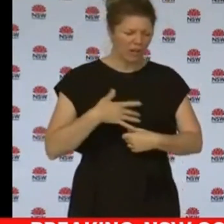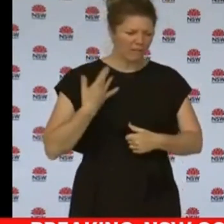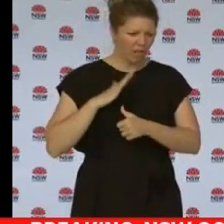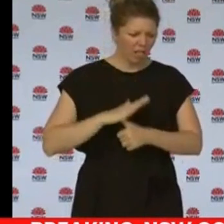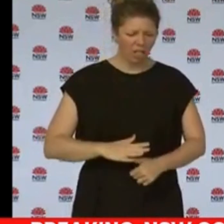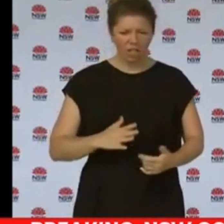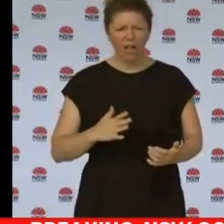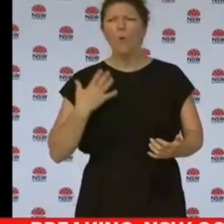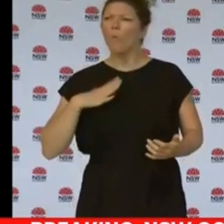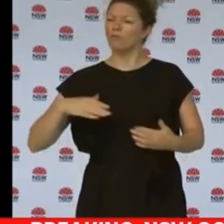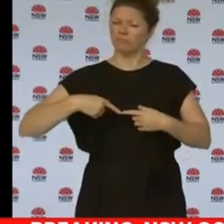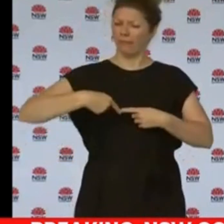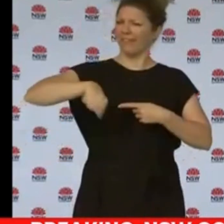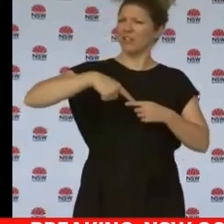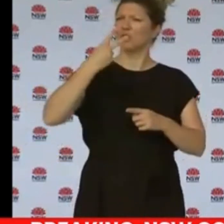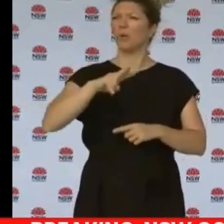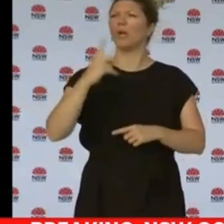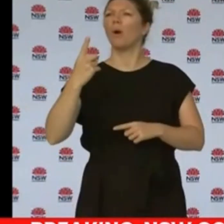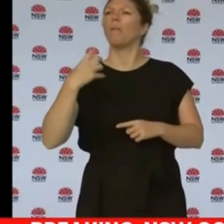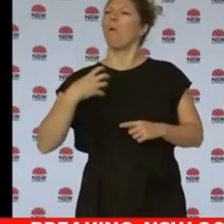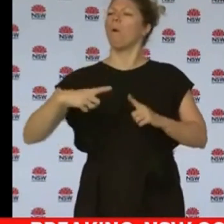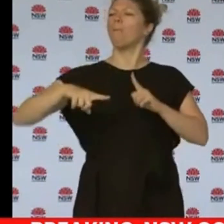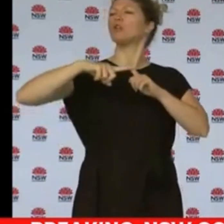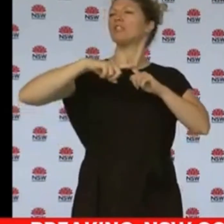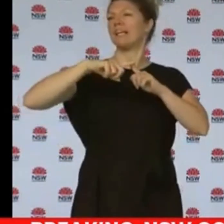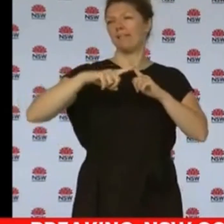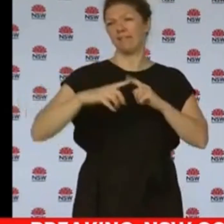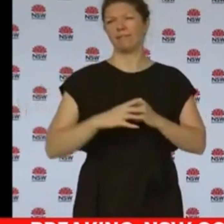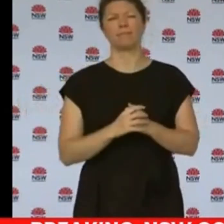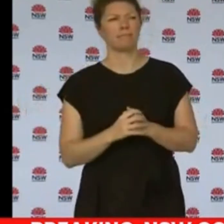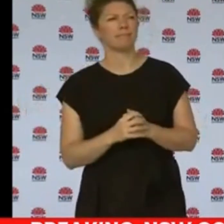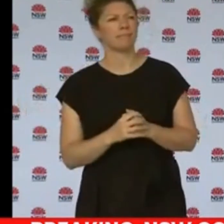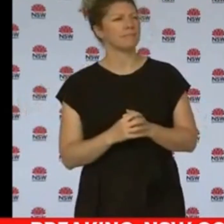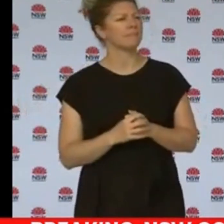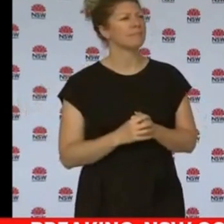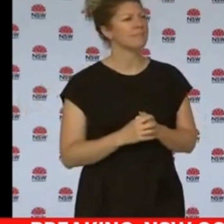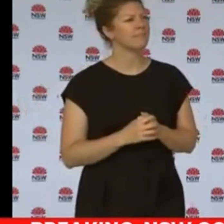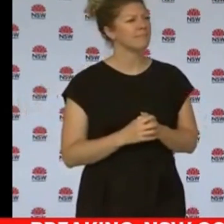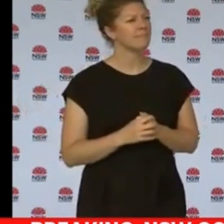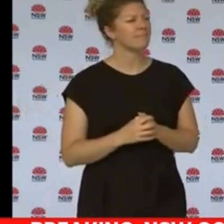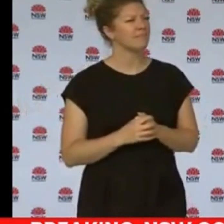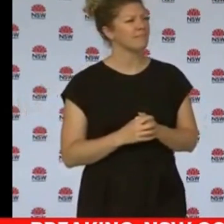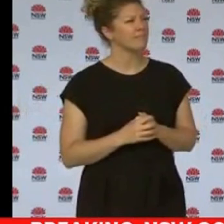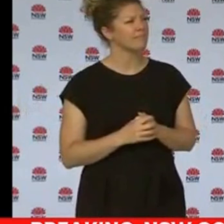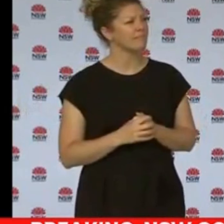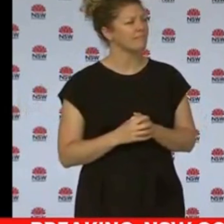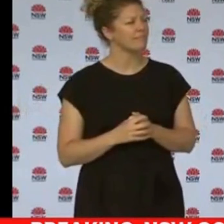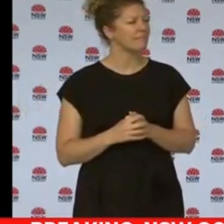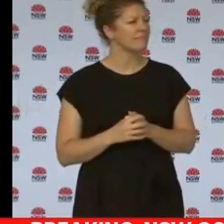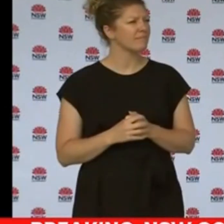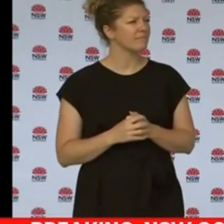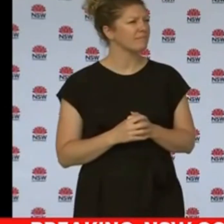optimistic about 2021, and New South Wales is certainly make sure we have that balanced approach. And the financial relief, Premier, for the northern part of the